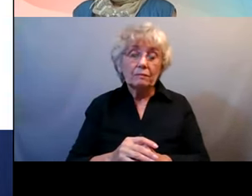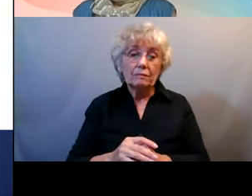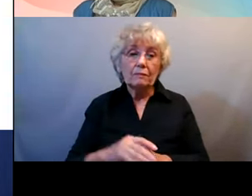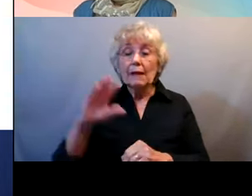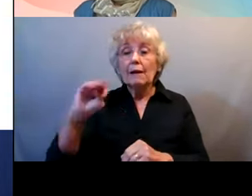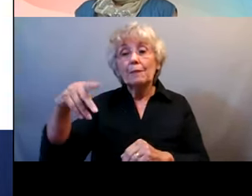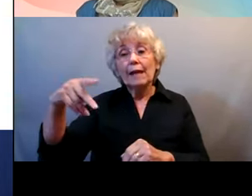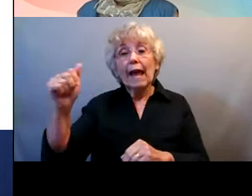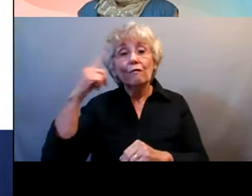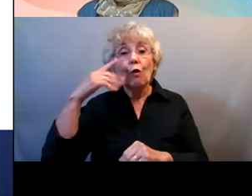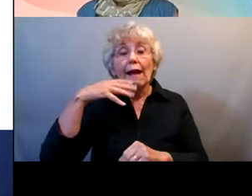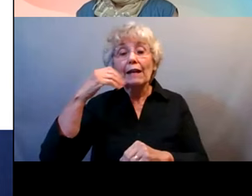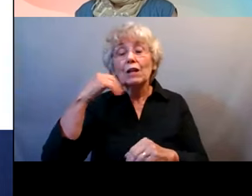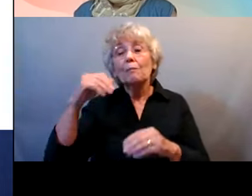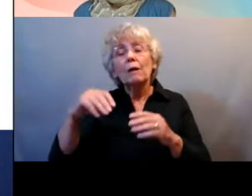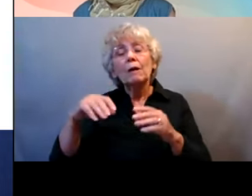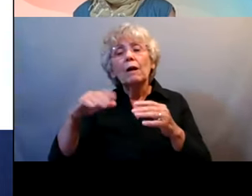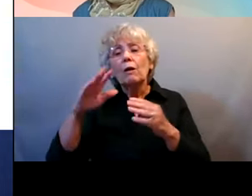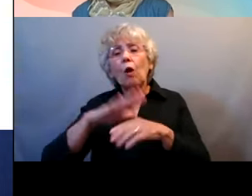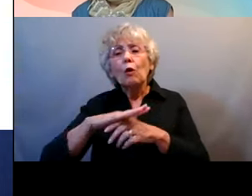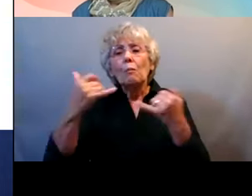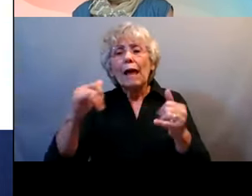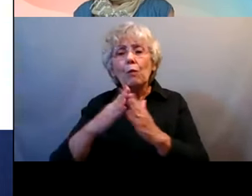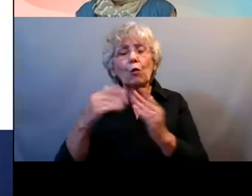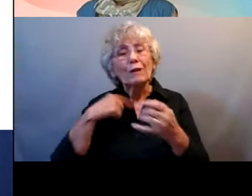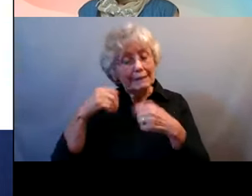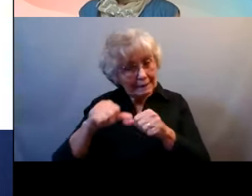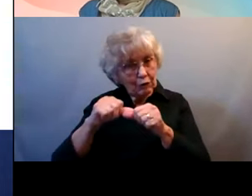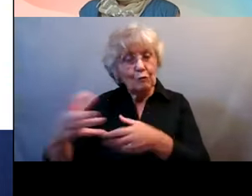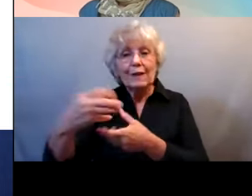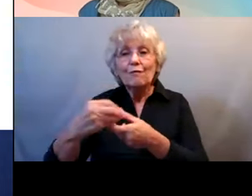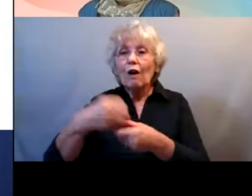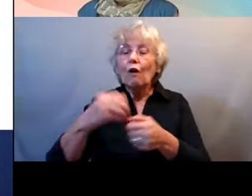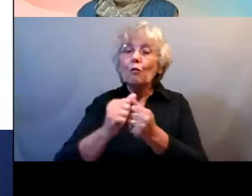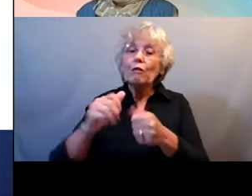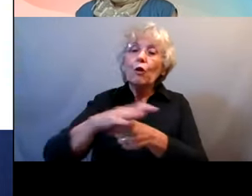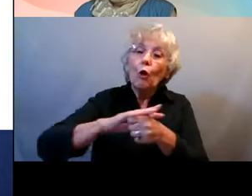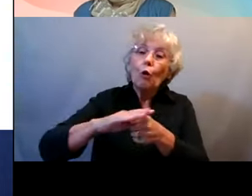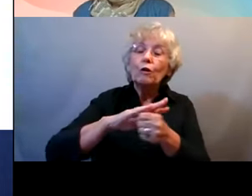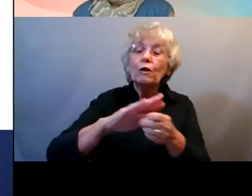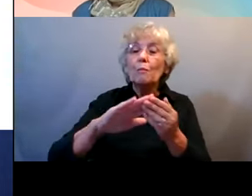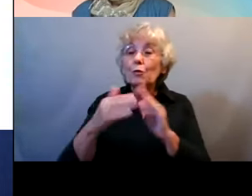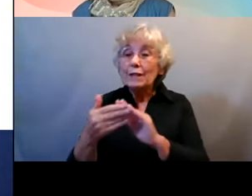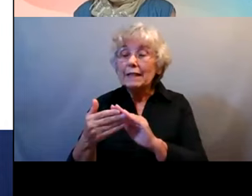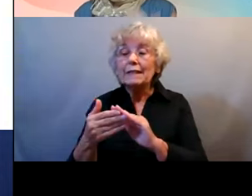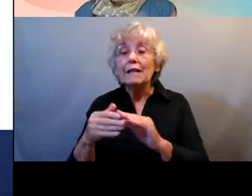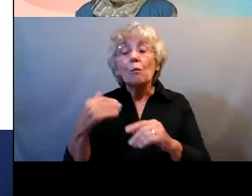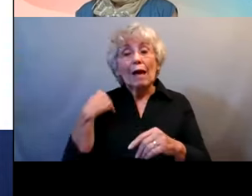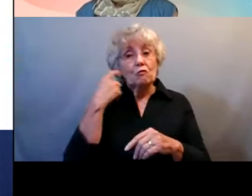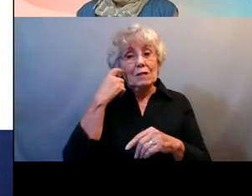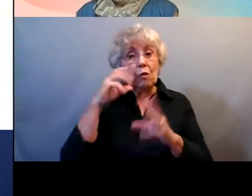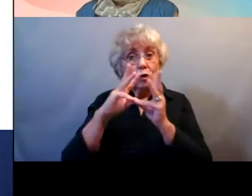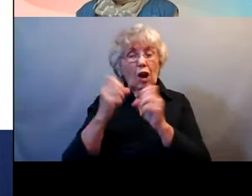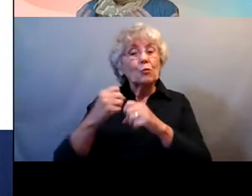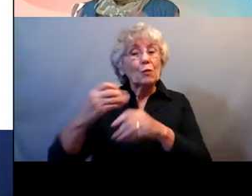Master Plan for Aging Local Playbook. We continue to engage with local communities. Recent workshops where we share the local